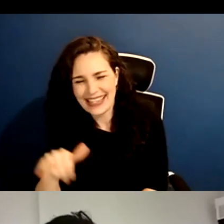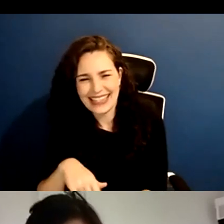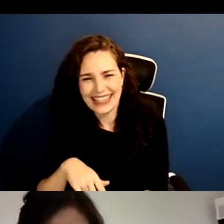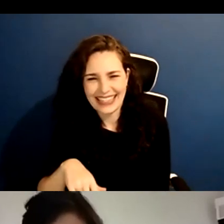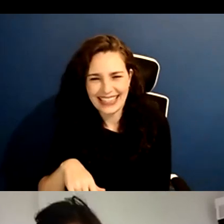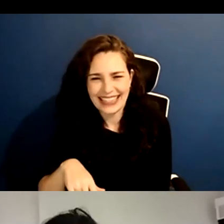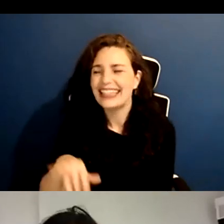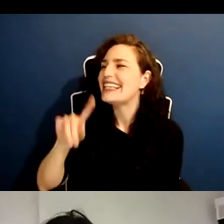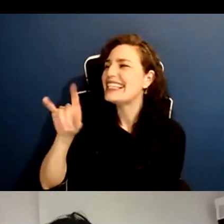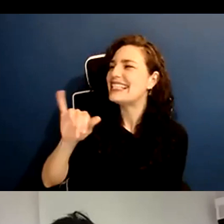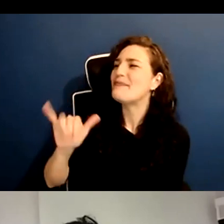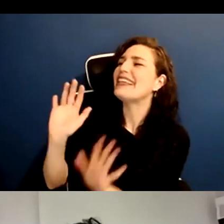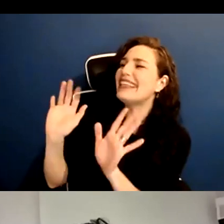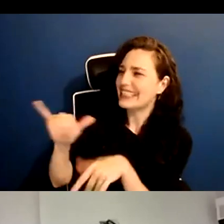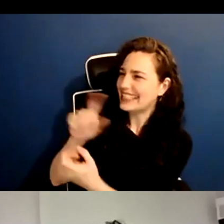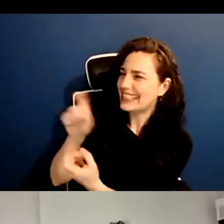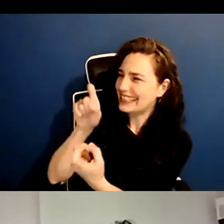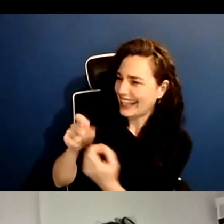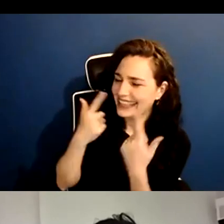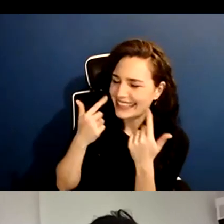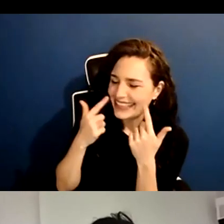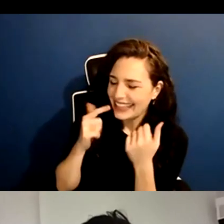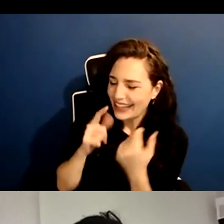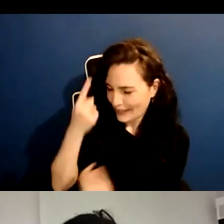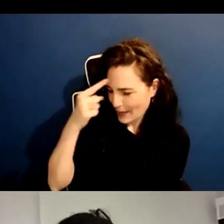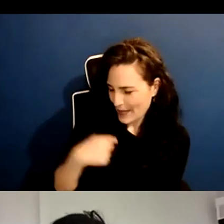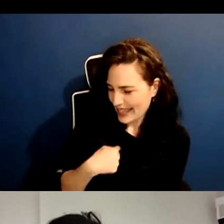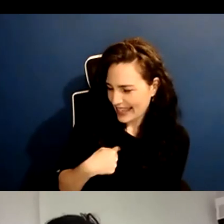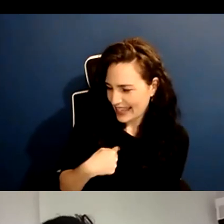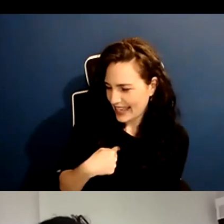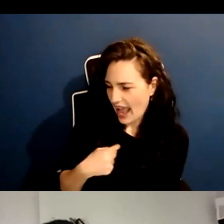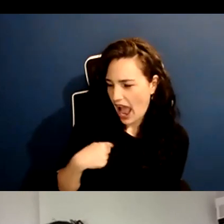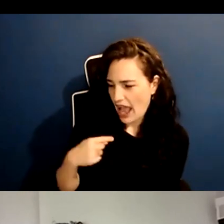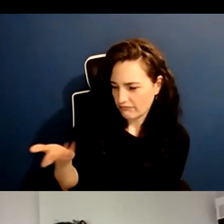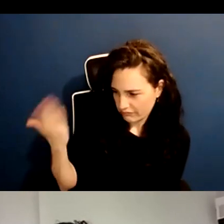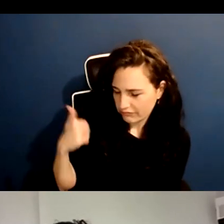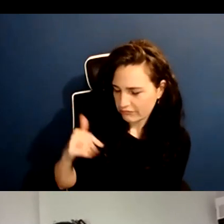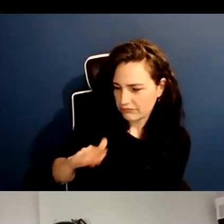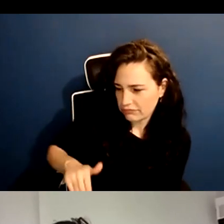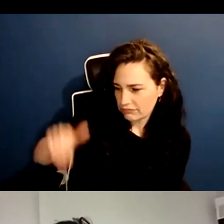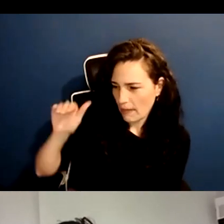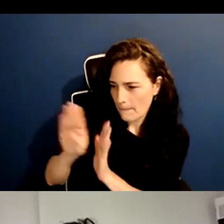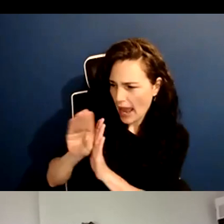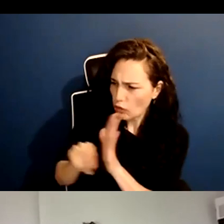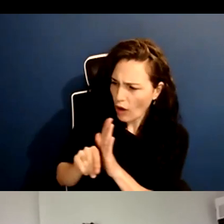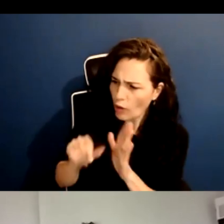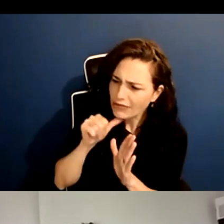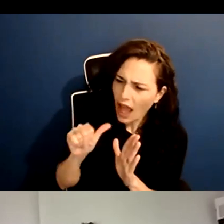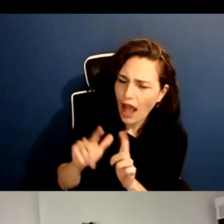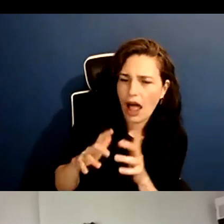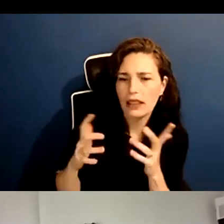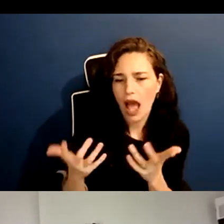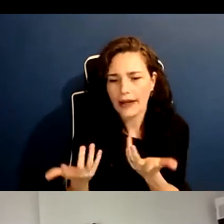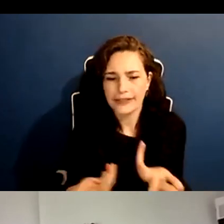Yes. Yeah. Yeah. Okay. Exactly. I mean, for me, I came from a background where like there was not a lot of, you know, like